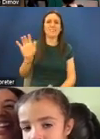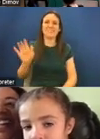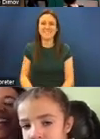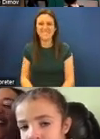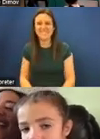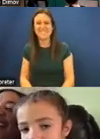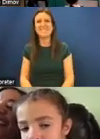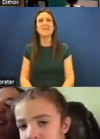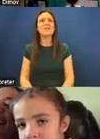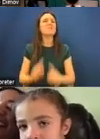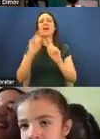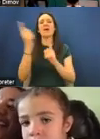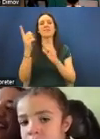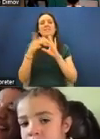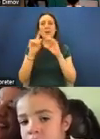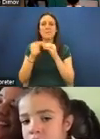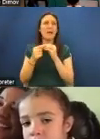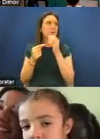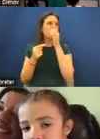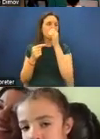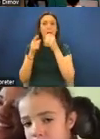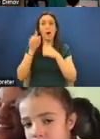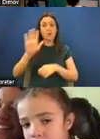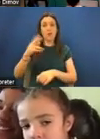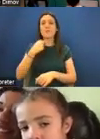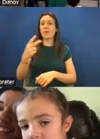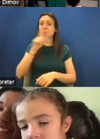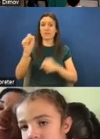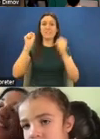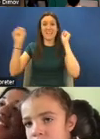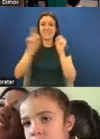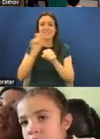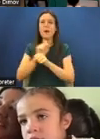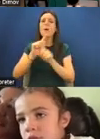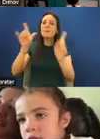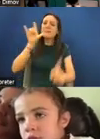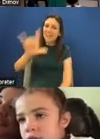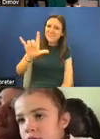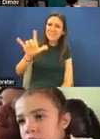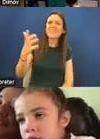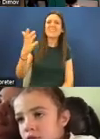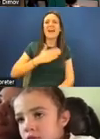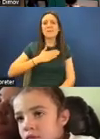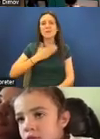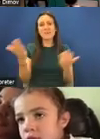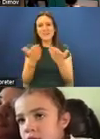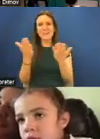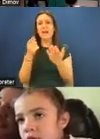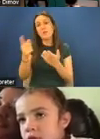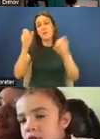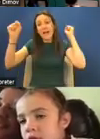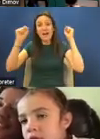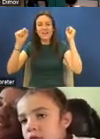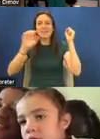For the Sykes, they talk about a lot of stuff, and that does carry. We love you, Heather. Thanks. With us, and you're loud, and